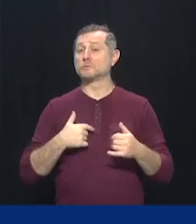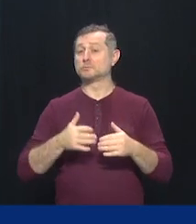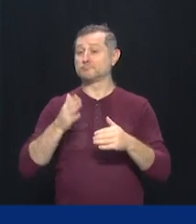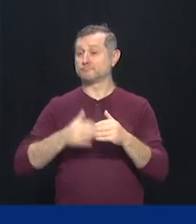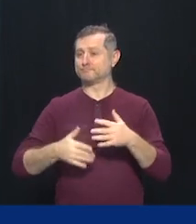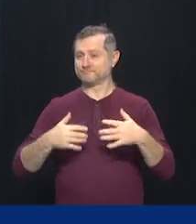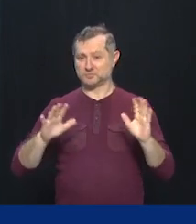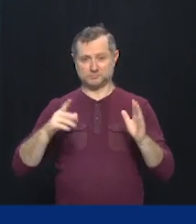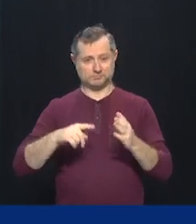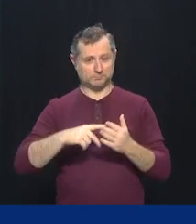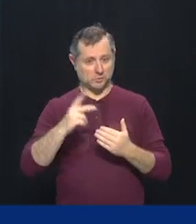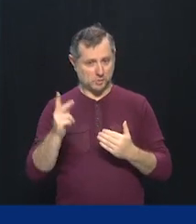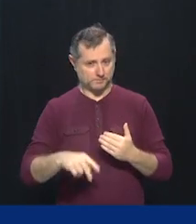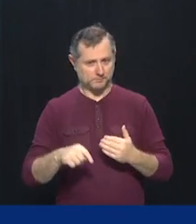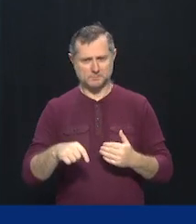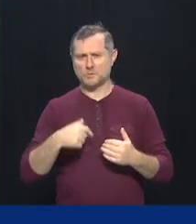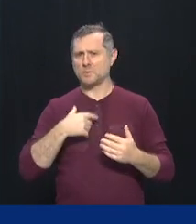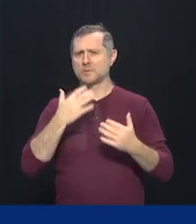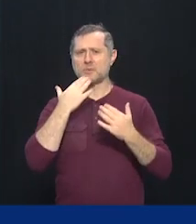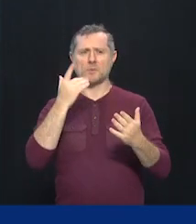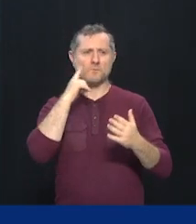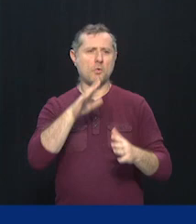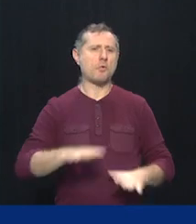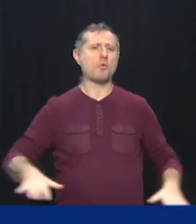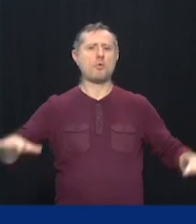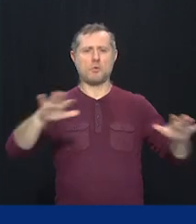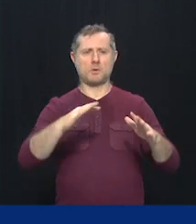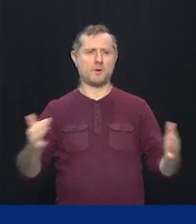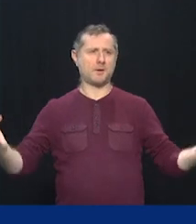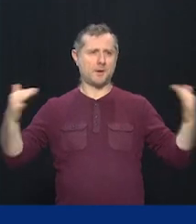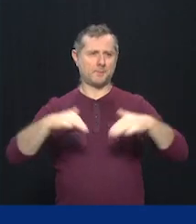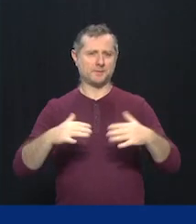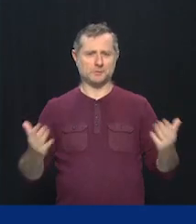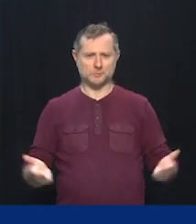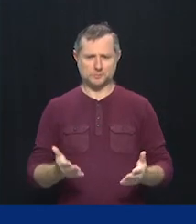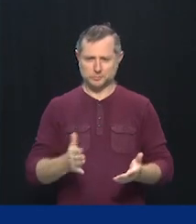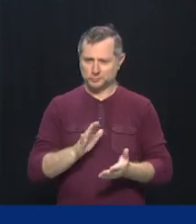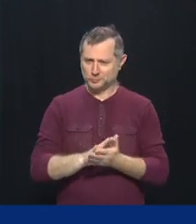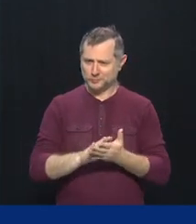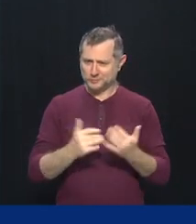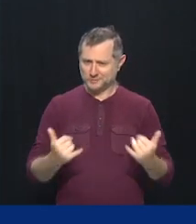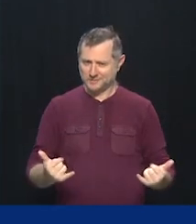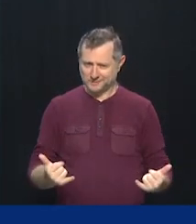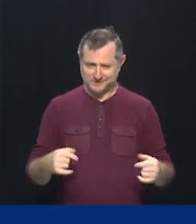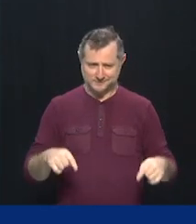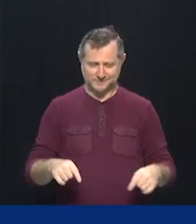So thank you for all of you for traveling to the Jacobs School and for joining us this morning.